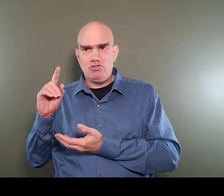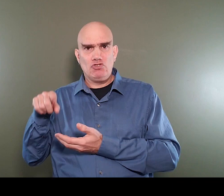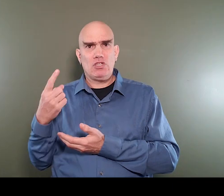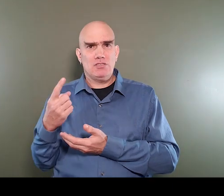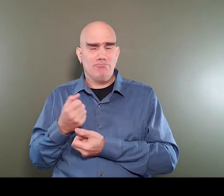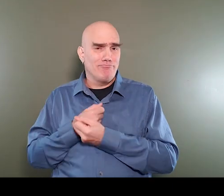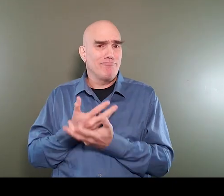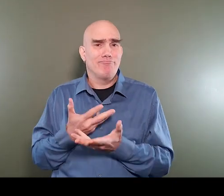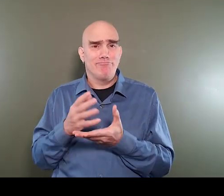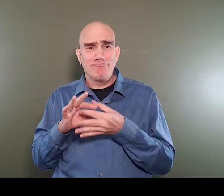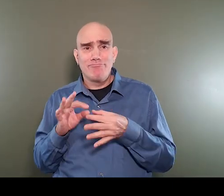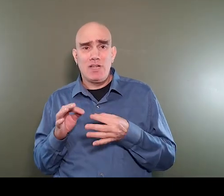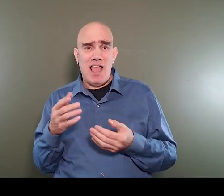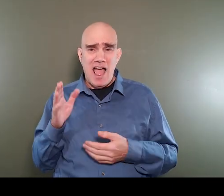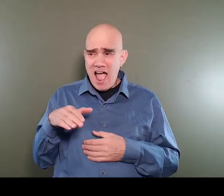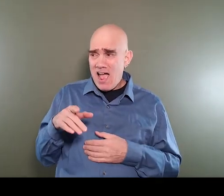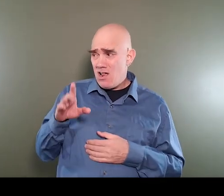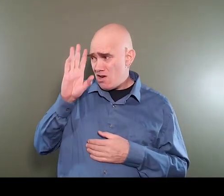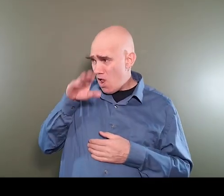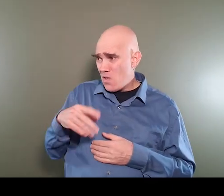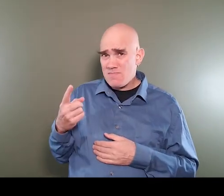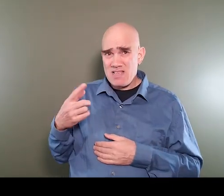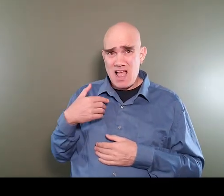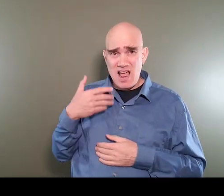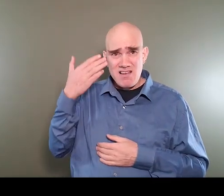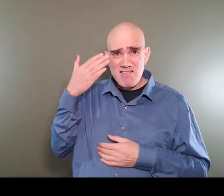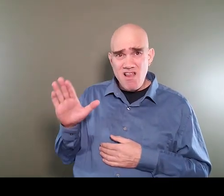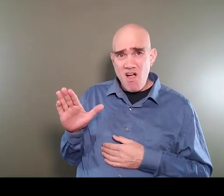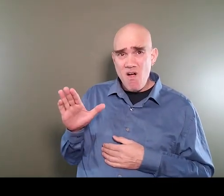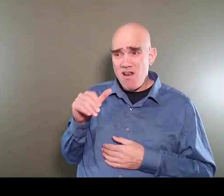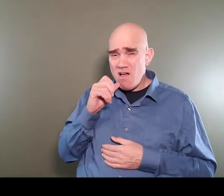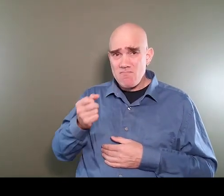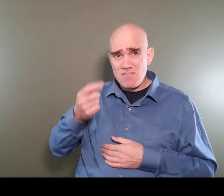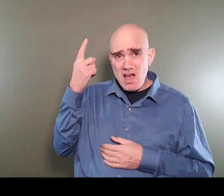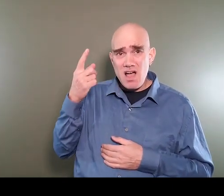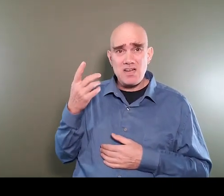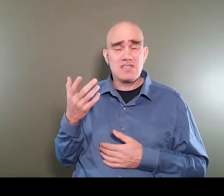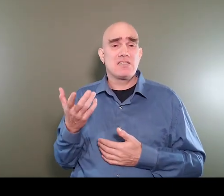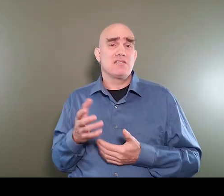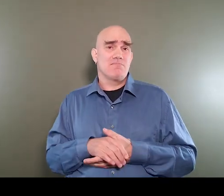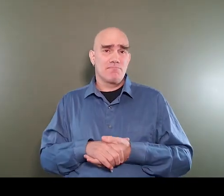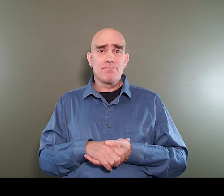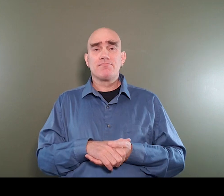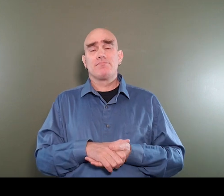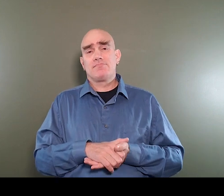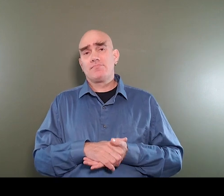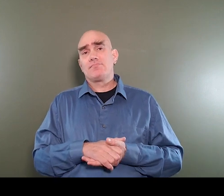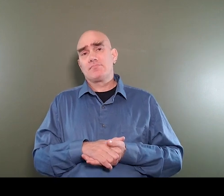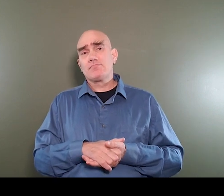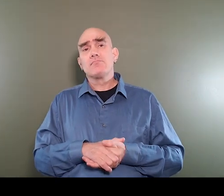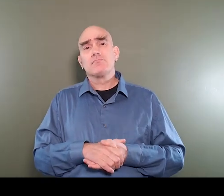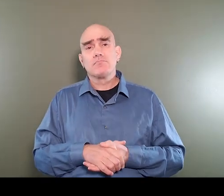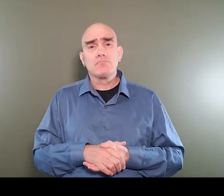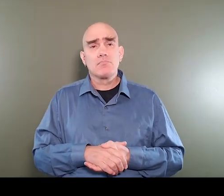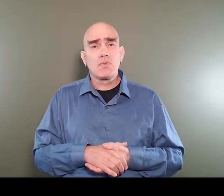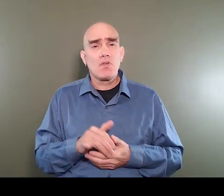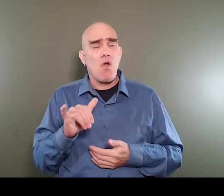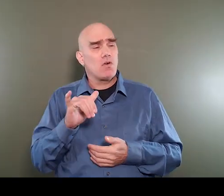own opinions and just say, hey, this is something I didn't realize.